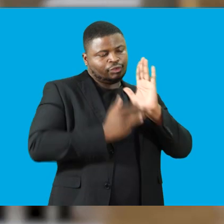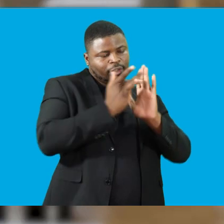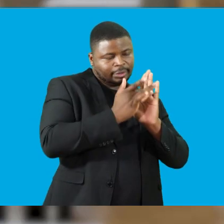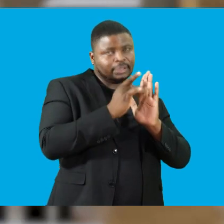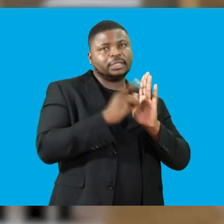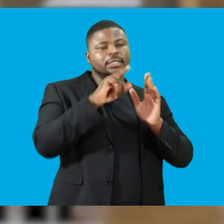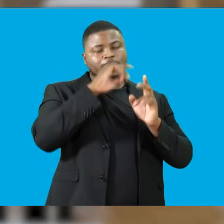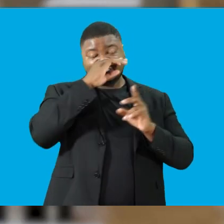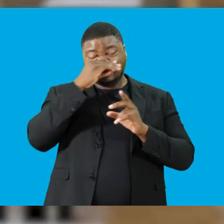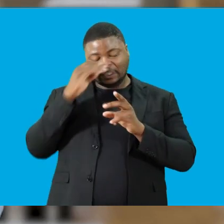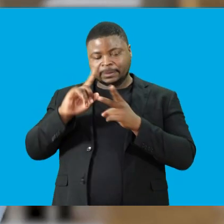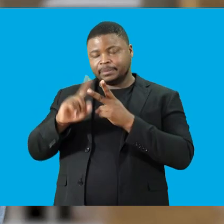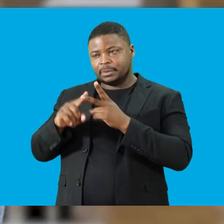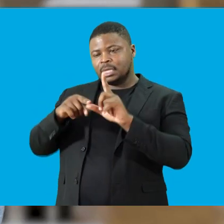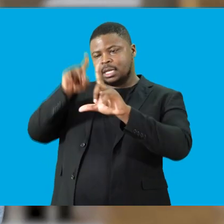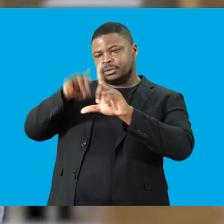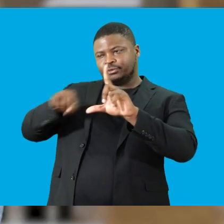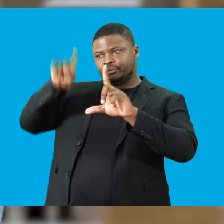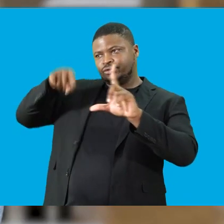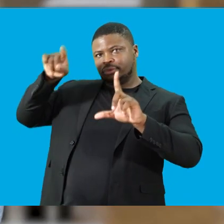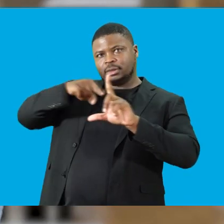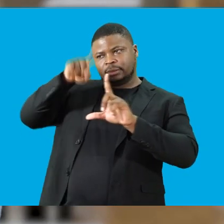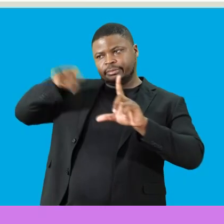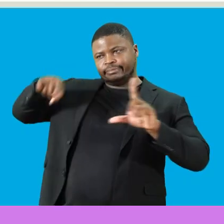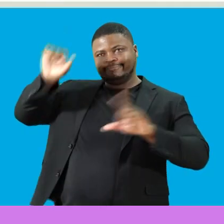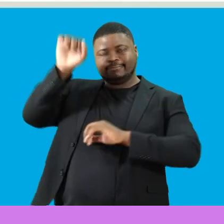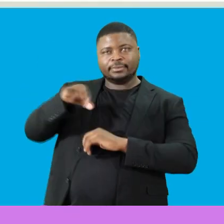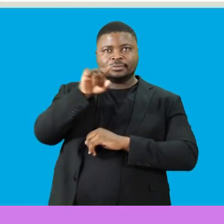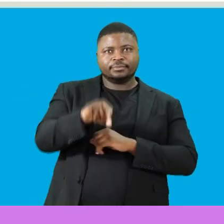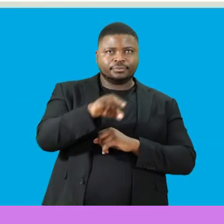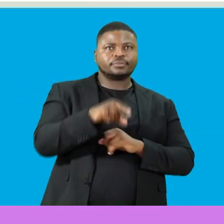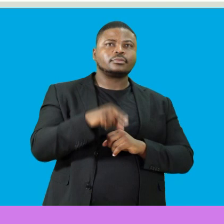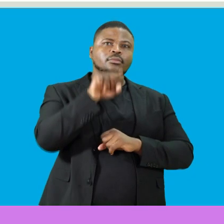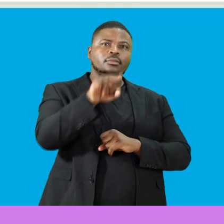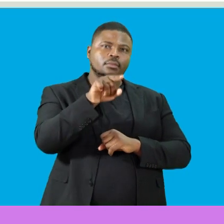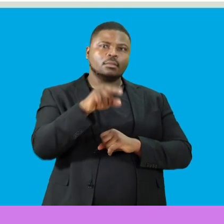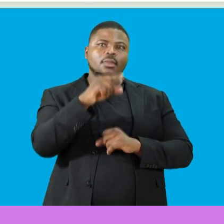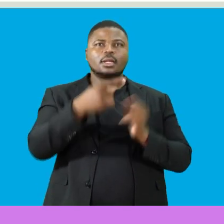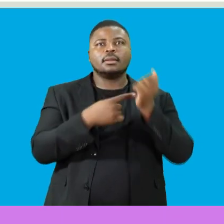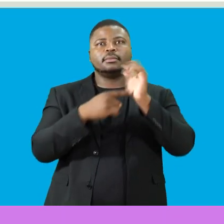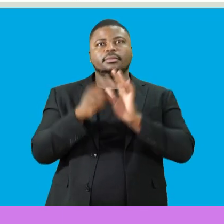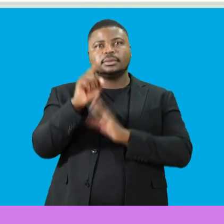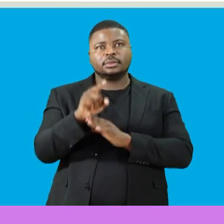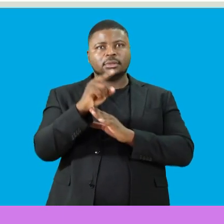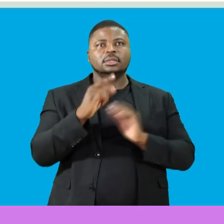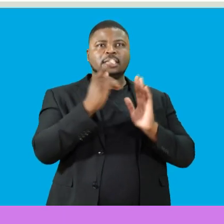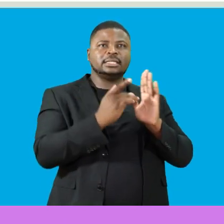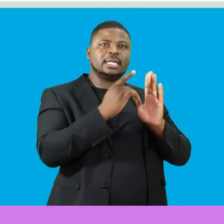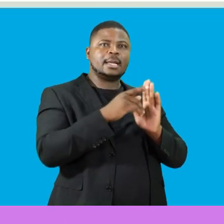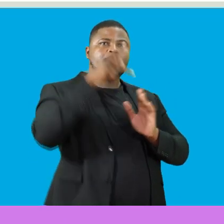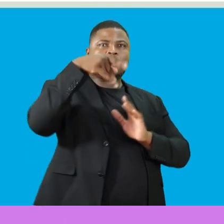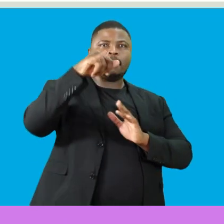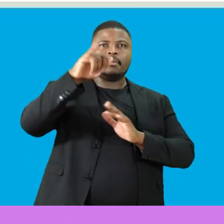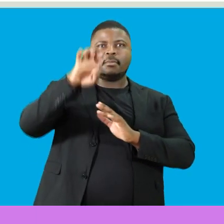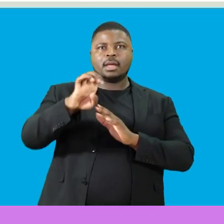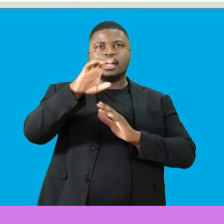line graph. A pie chart, we defined it as a circular diagram where each sector of the circle represents a data value. We